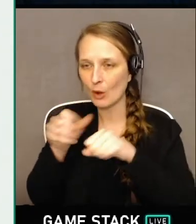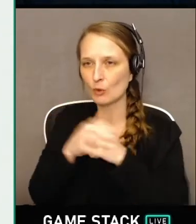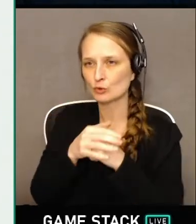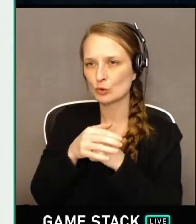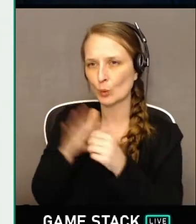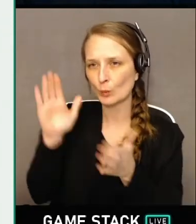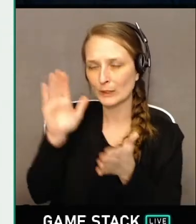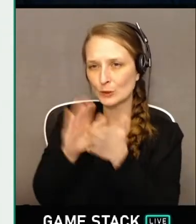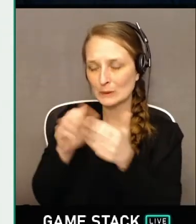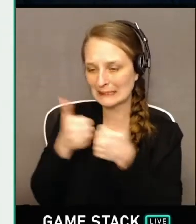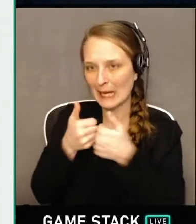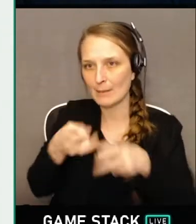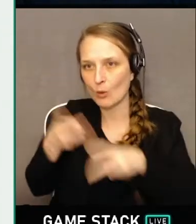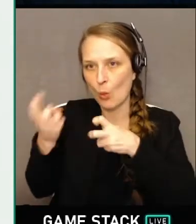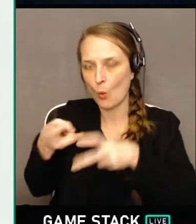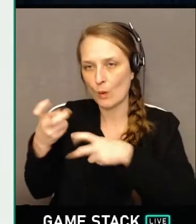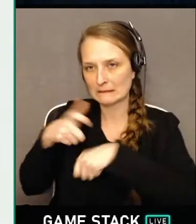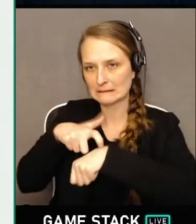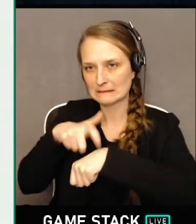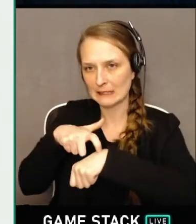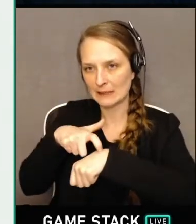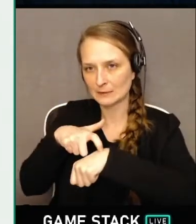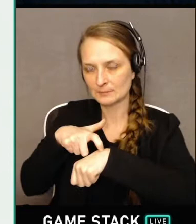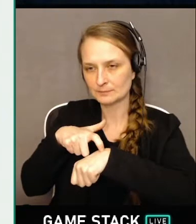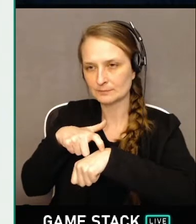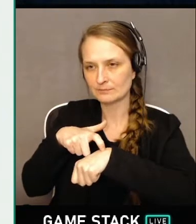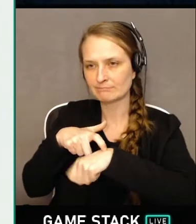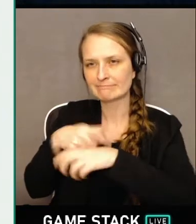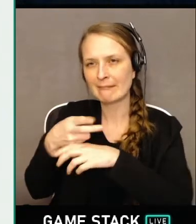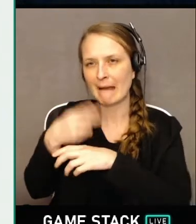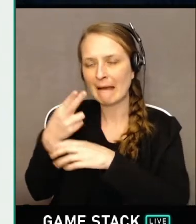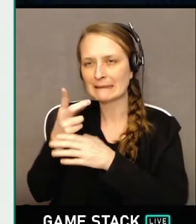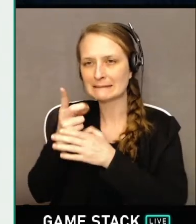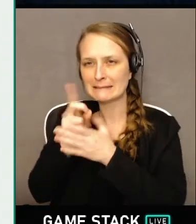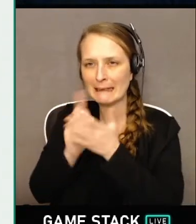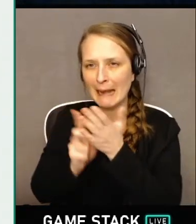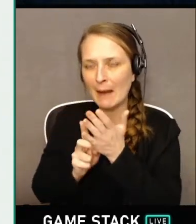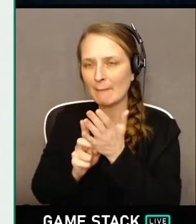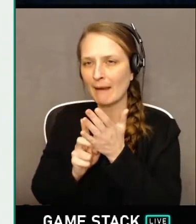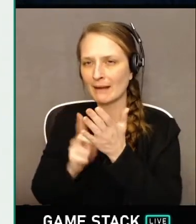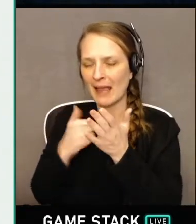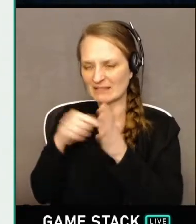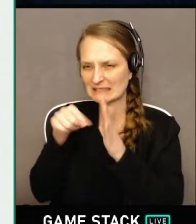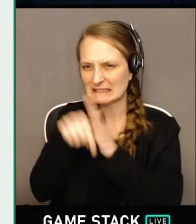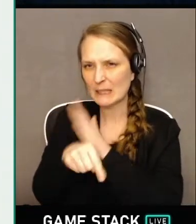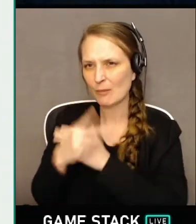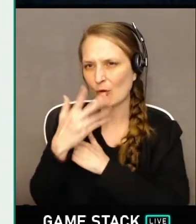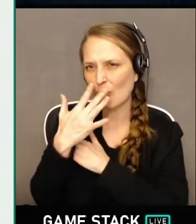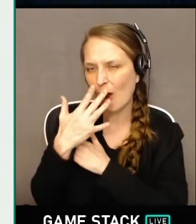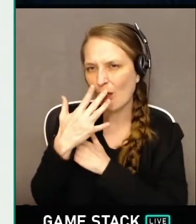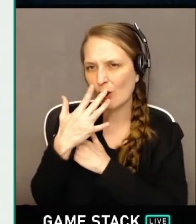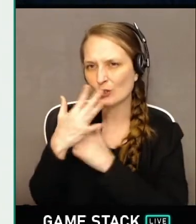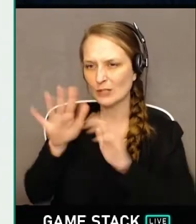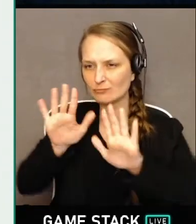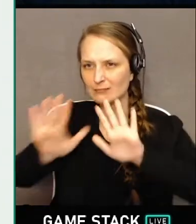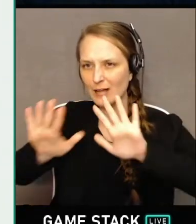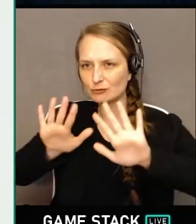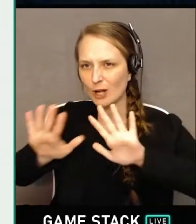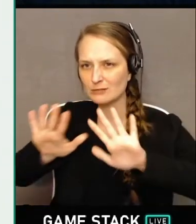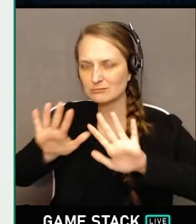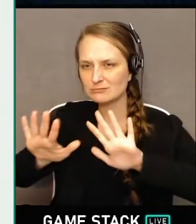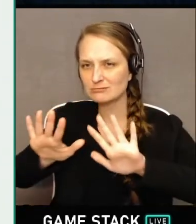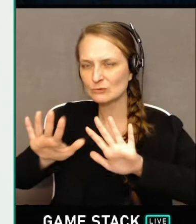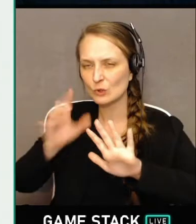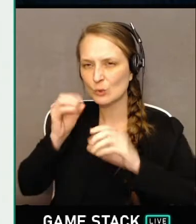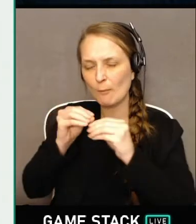time. High dynamic range display panels offers deeper colors and richer contrast, so images look more